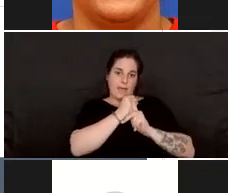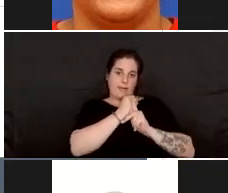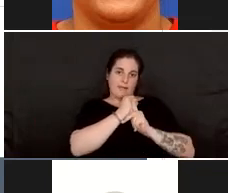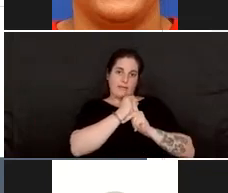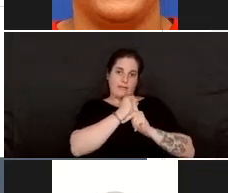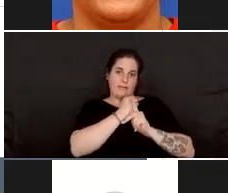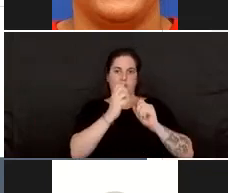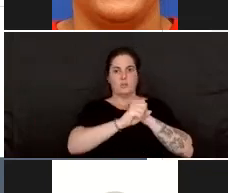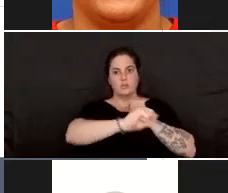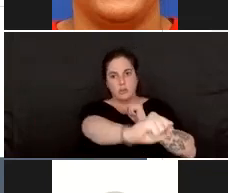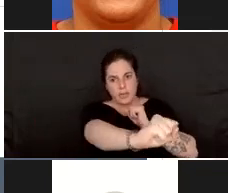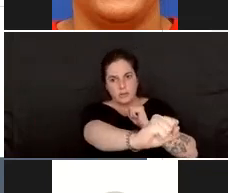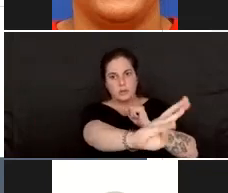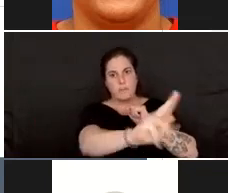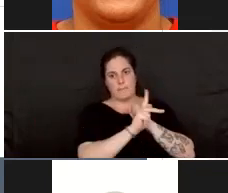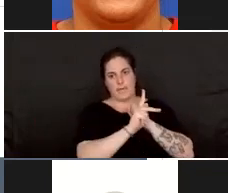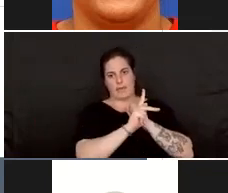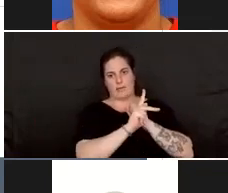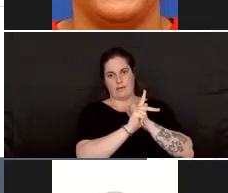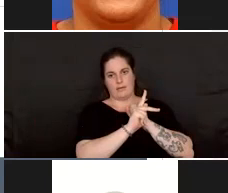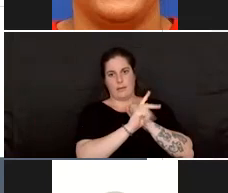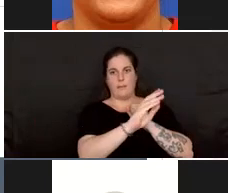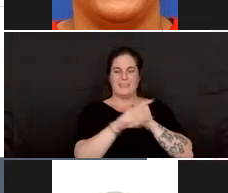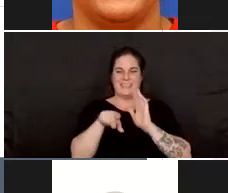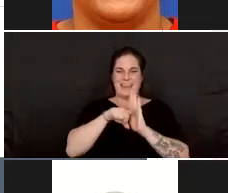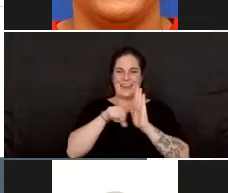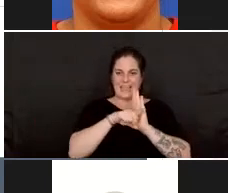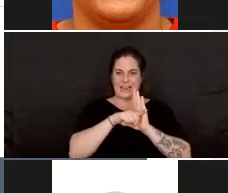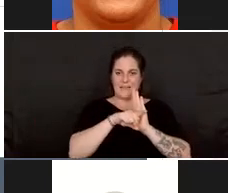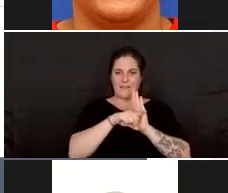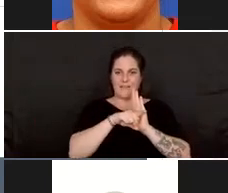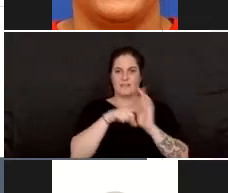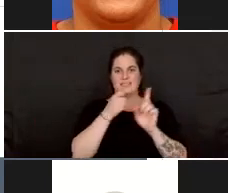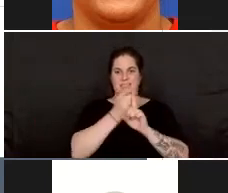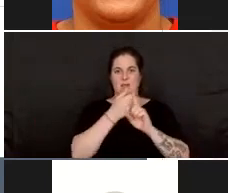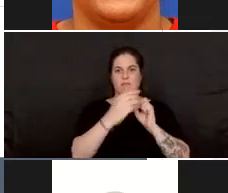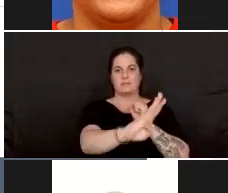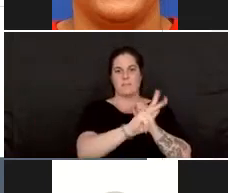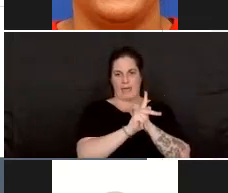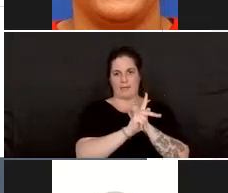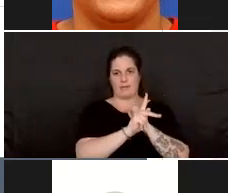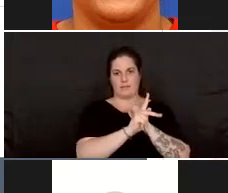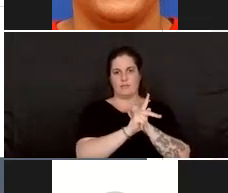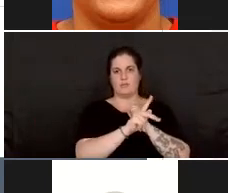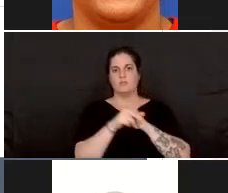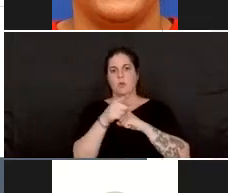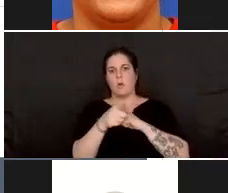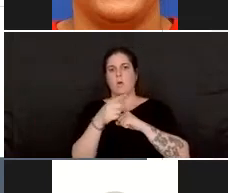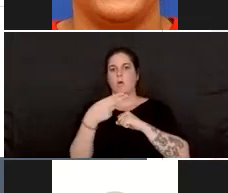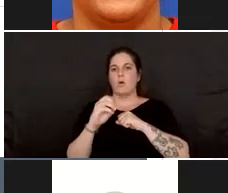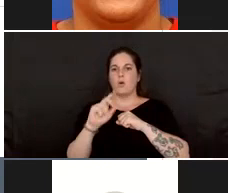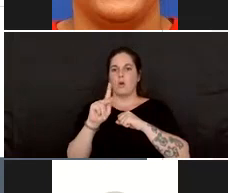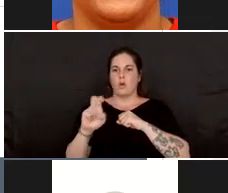So that's what that minus sign is about. Helps us to know that Hooke's law is a restoring type force.